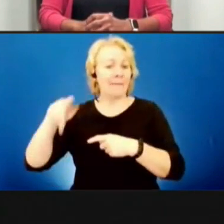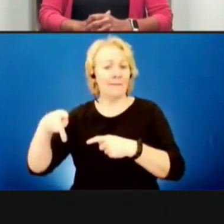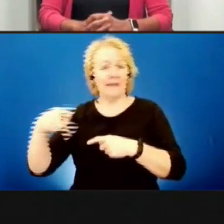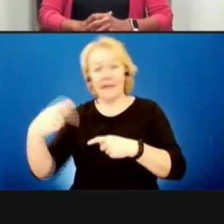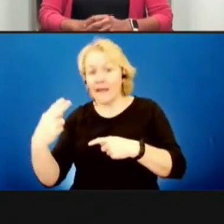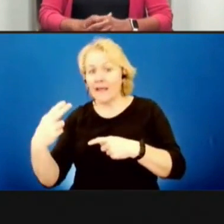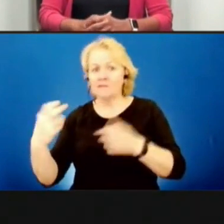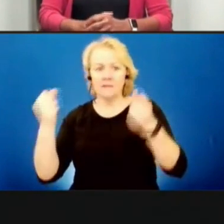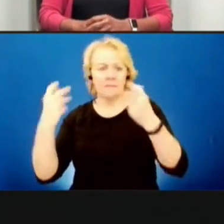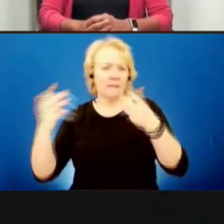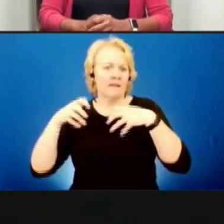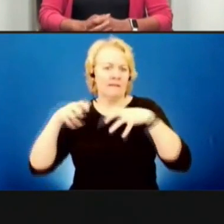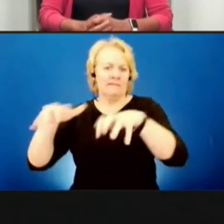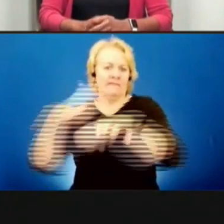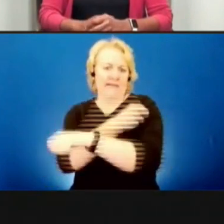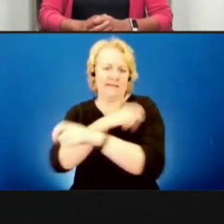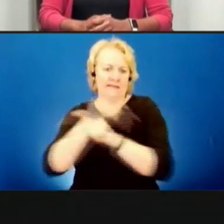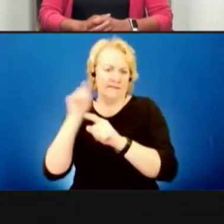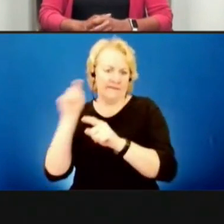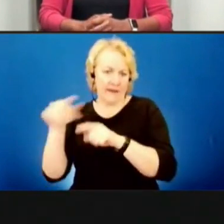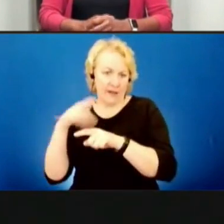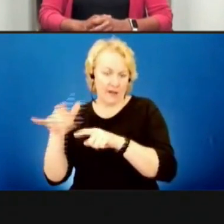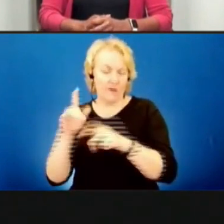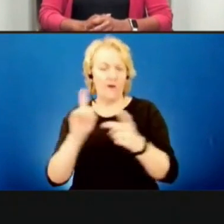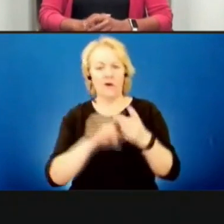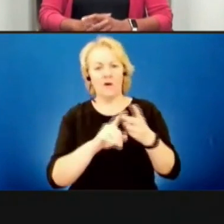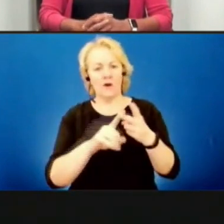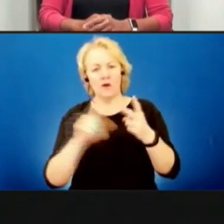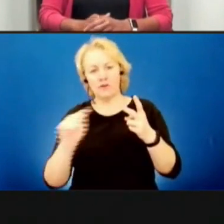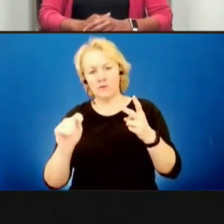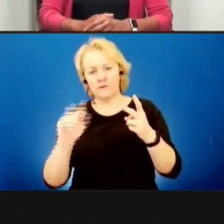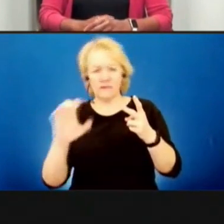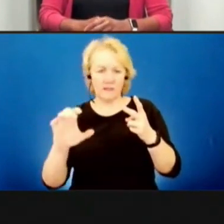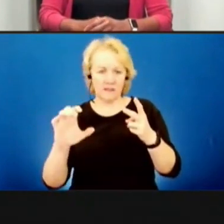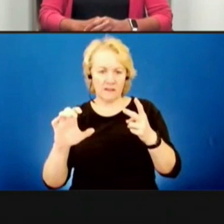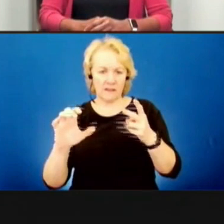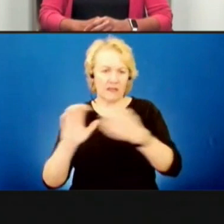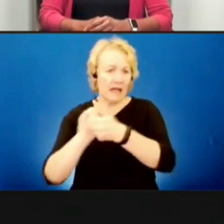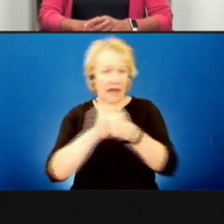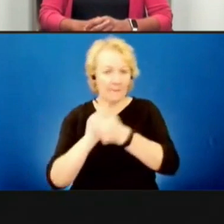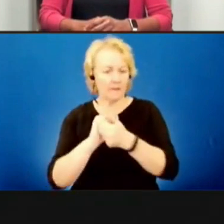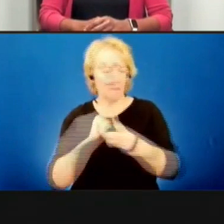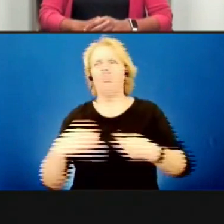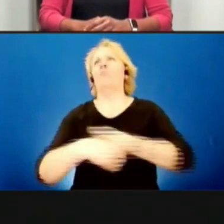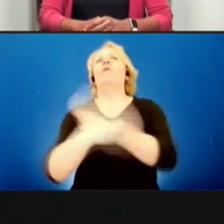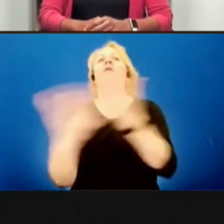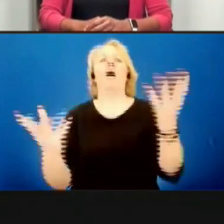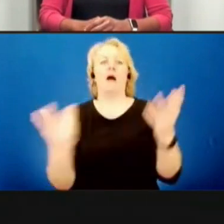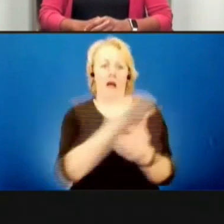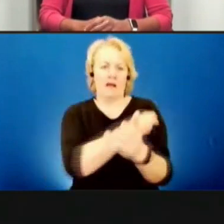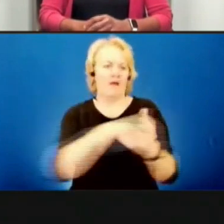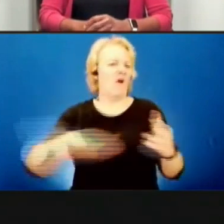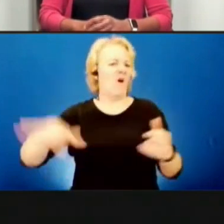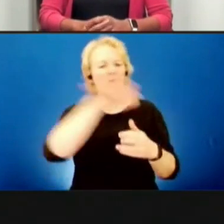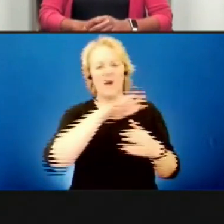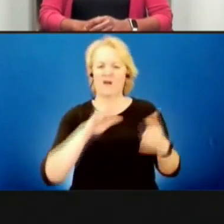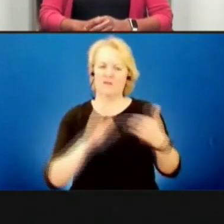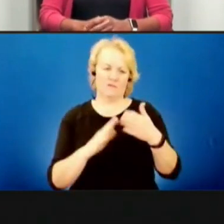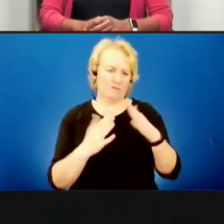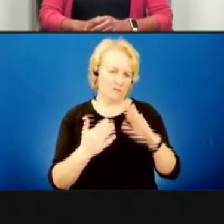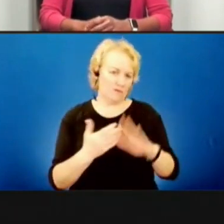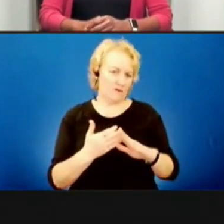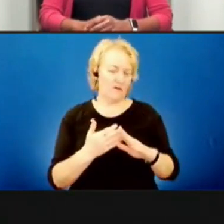lot of vaccine available. We also have our Travis County Collaborative, and they are providing a lot of vaccine across the community.